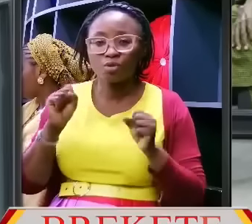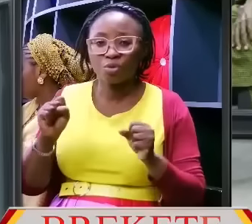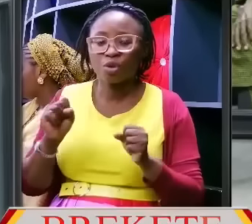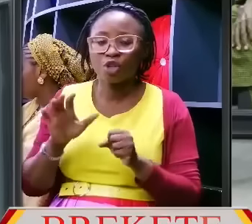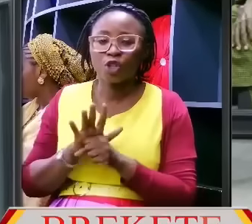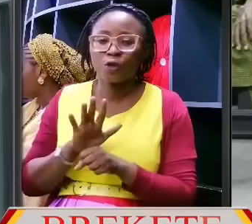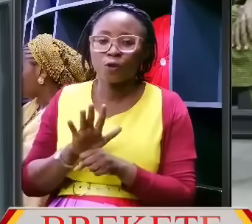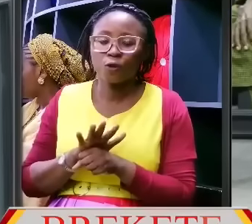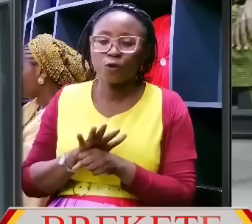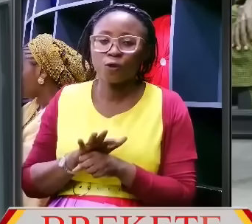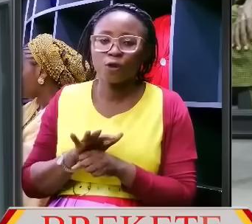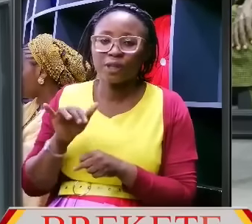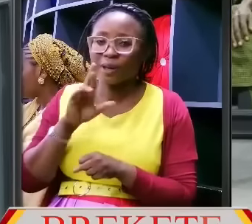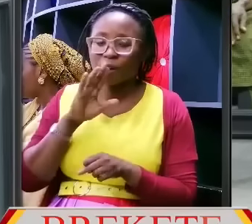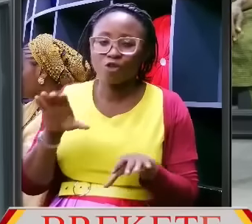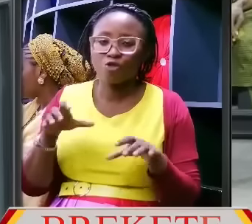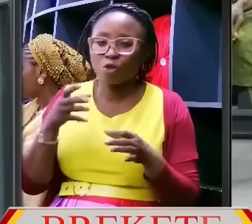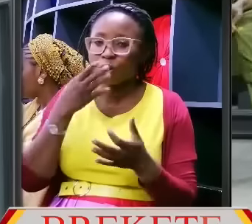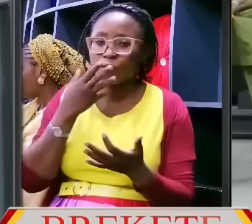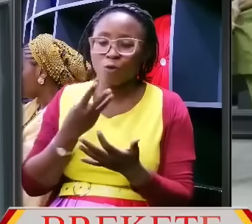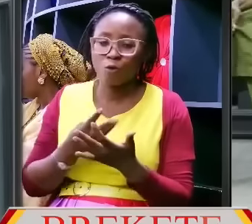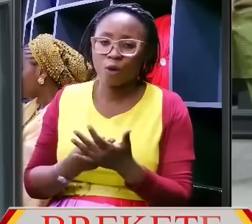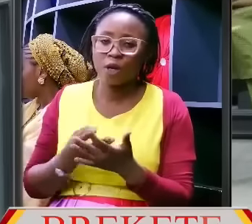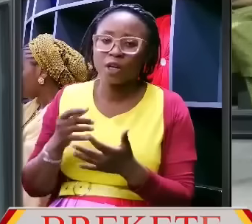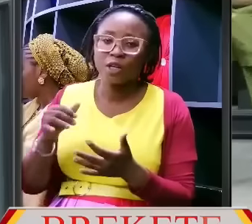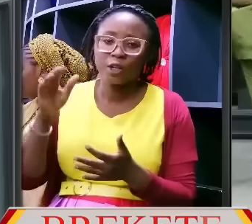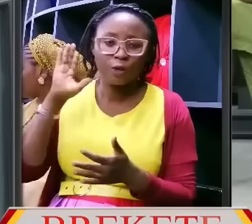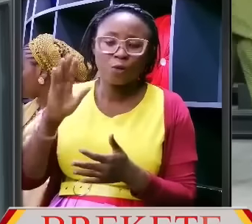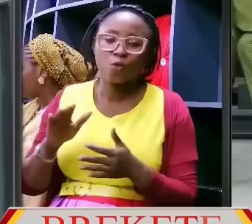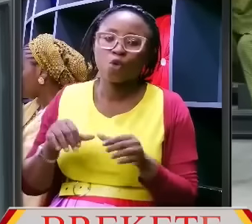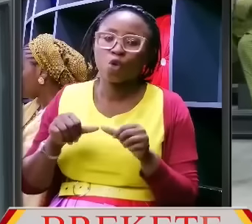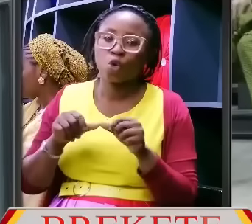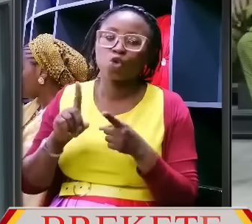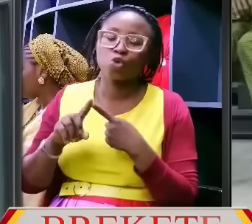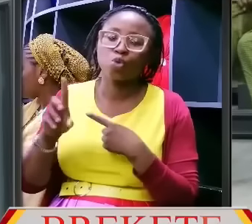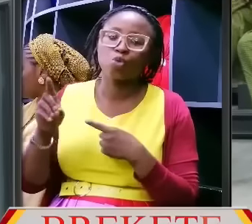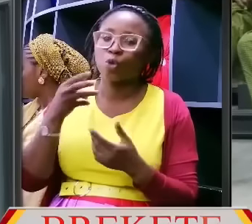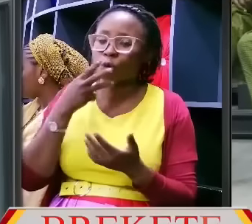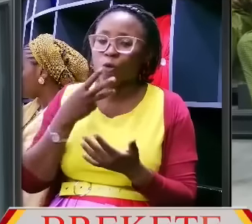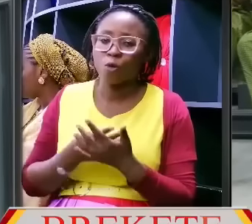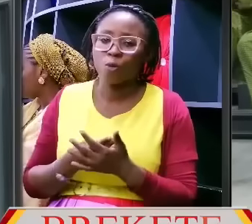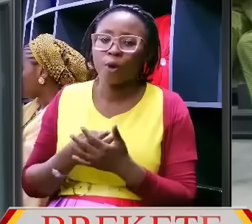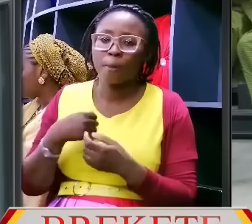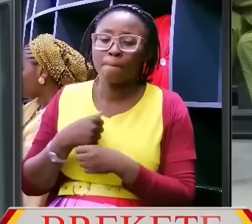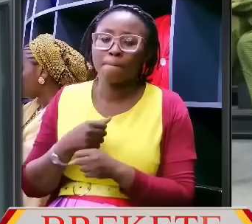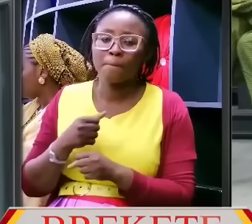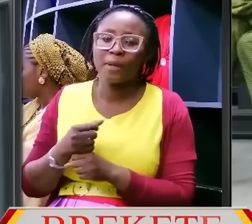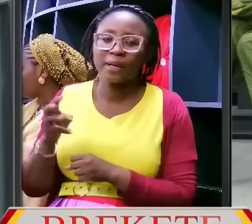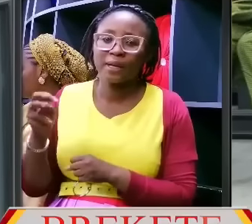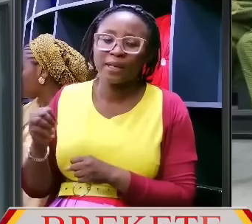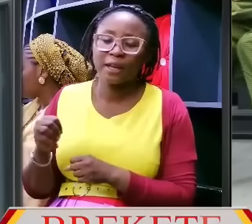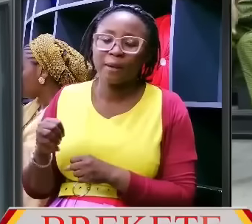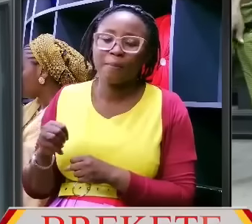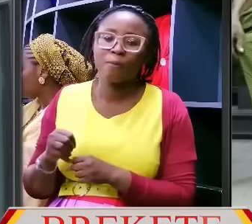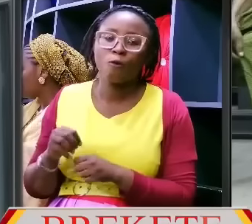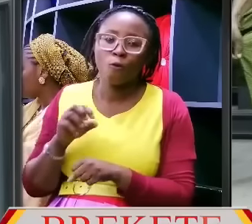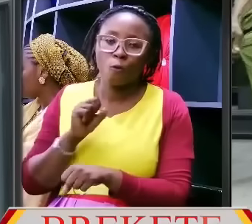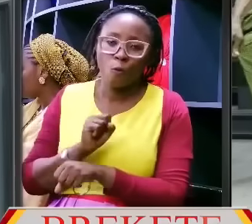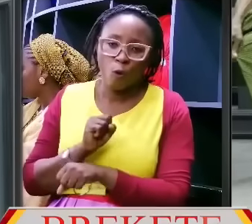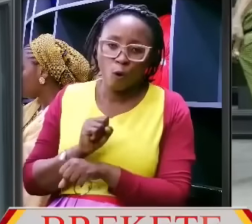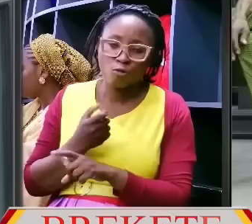enough, they are doing well, by the grace of God, they will continue to do well. Make them tax